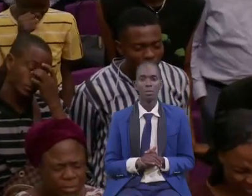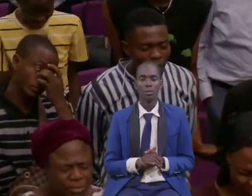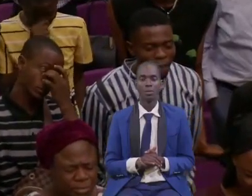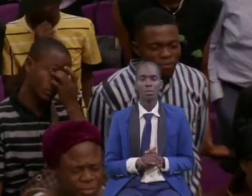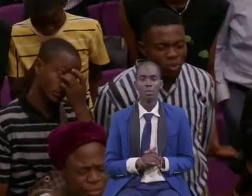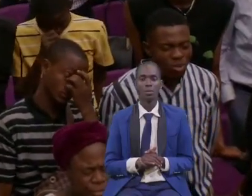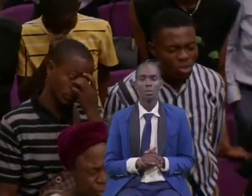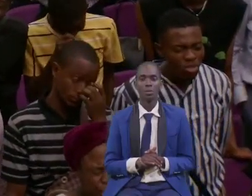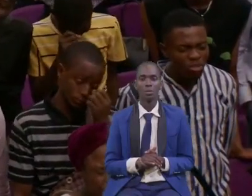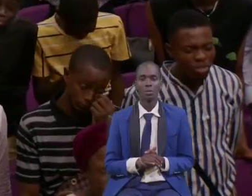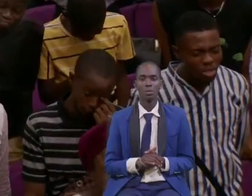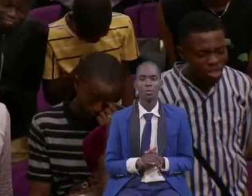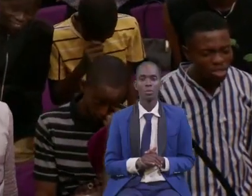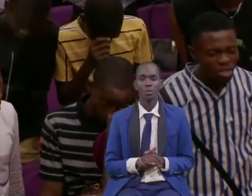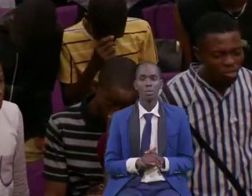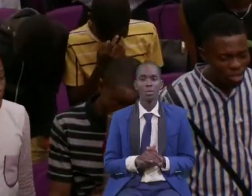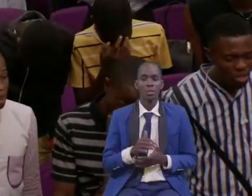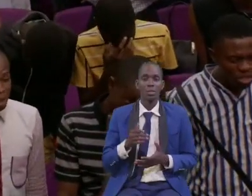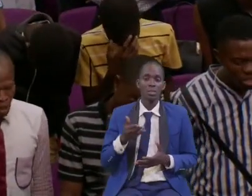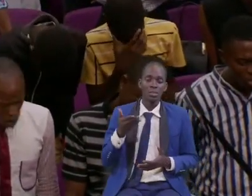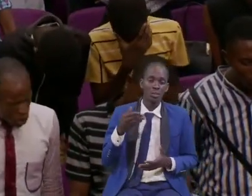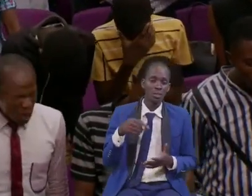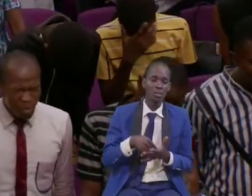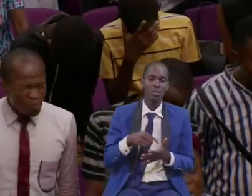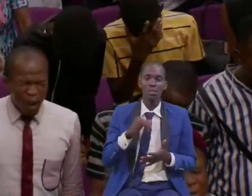It's a test of faith.